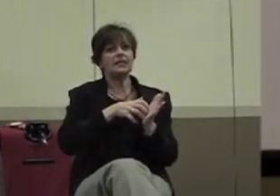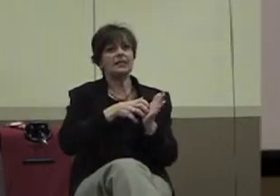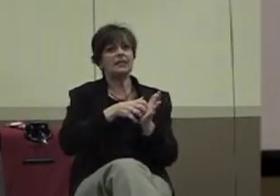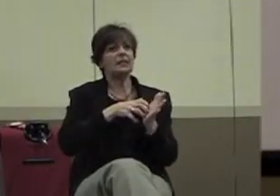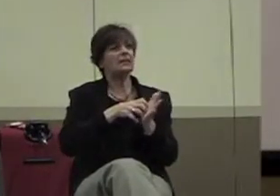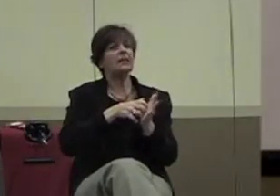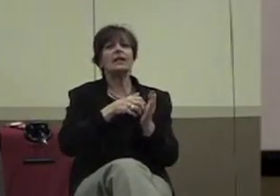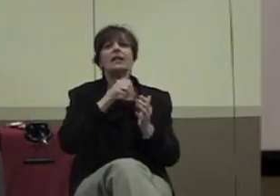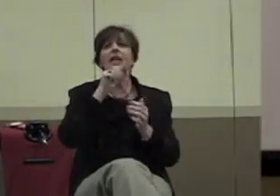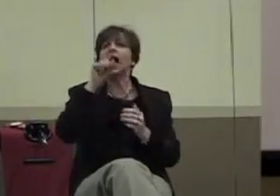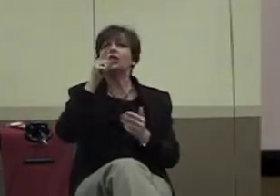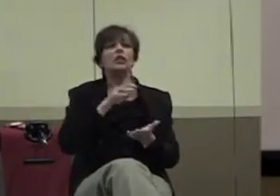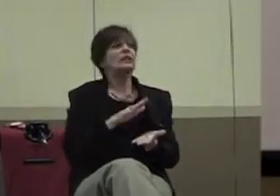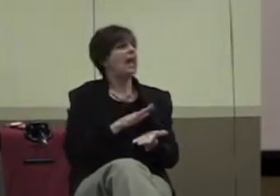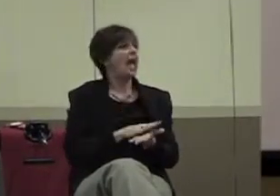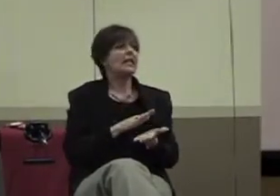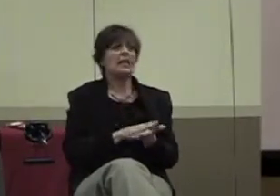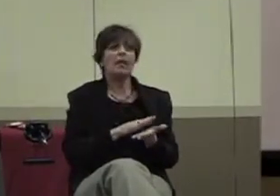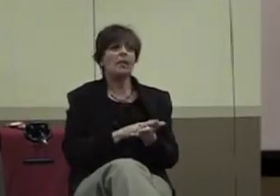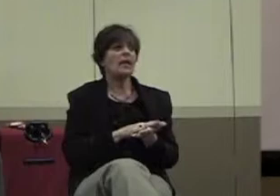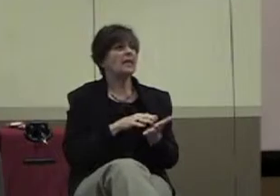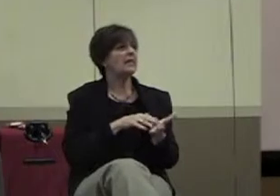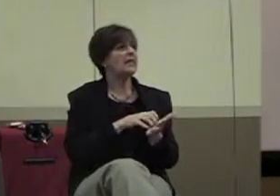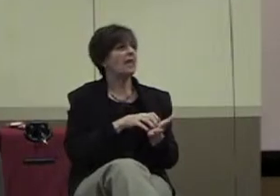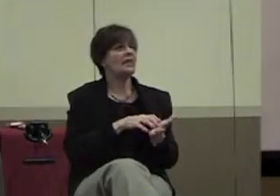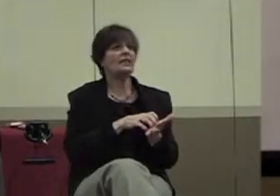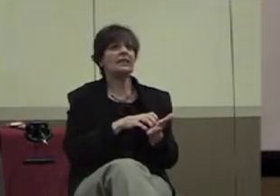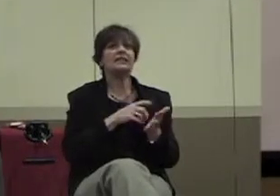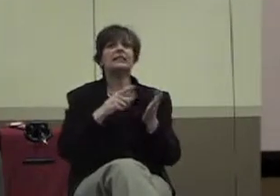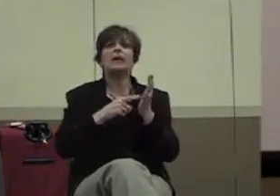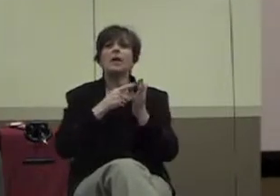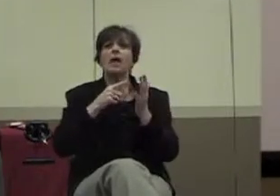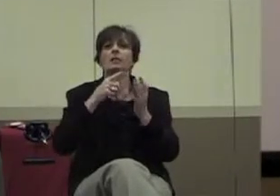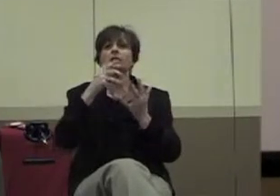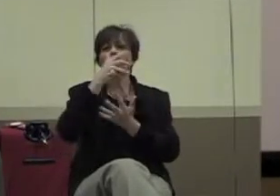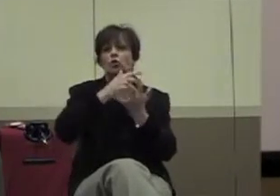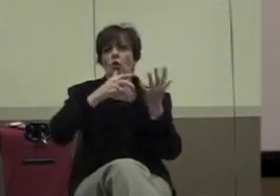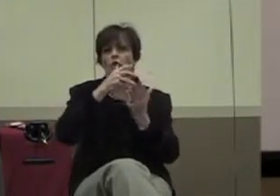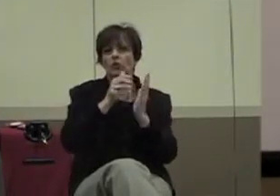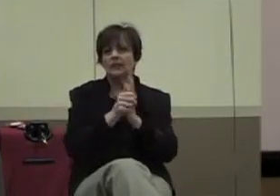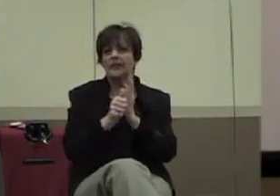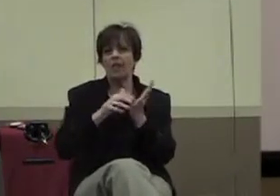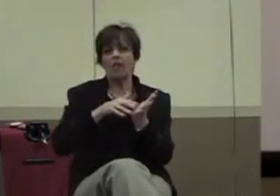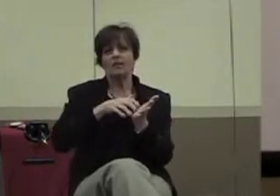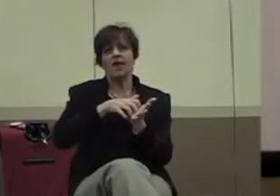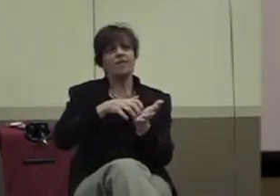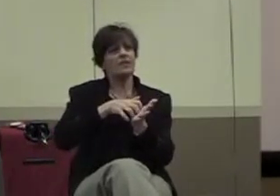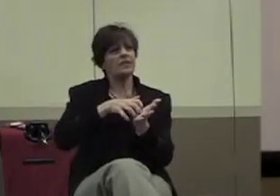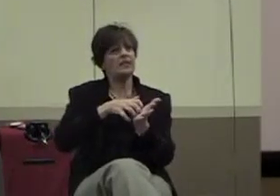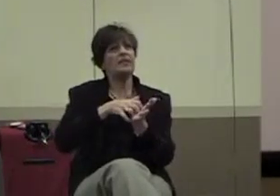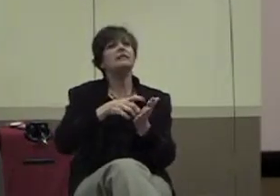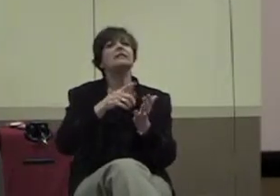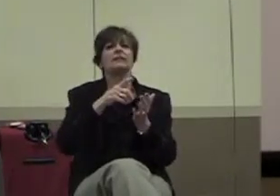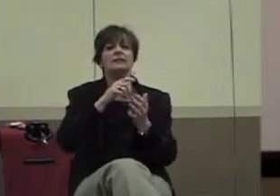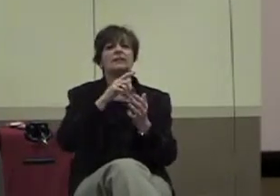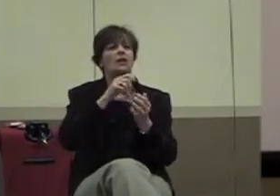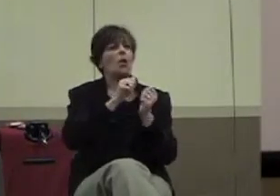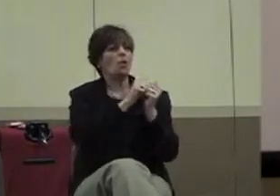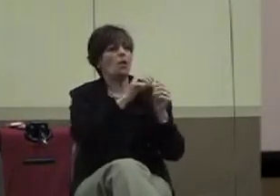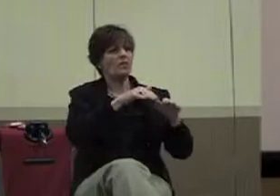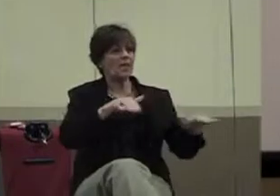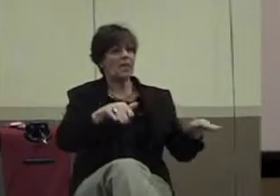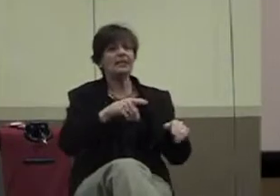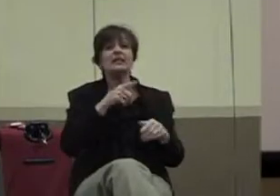academic deficits. Sometimes it's social skill deficits that are in place with kids. And some kids are